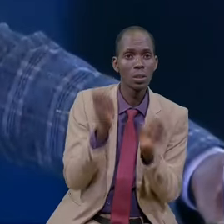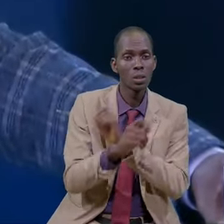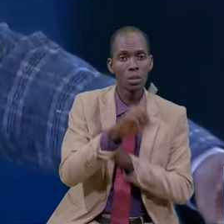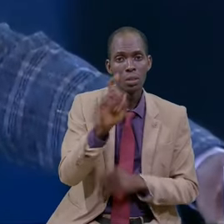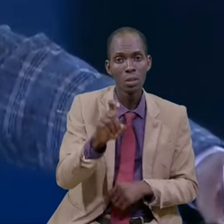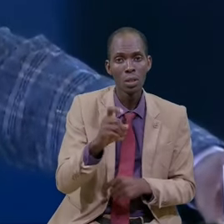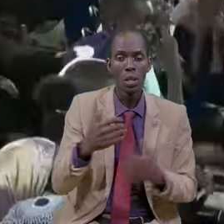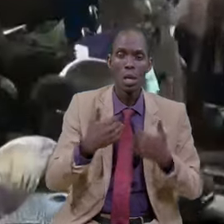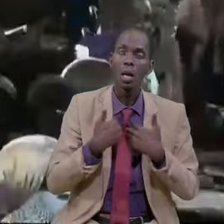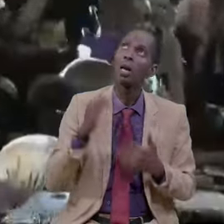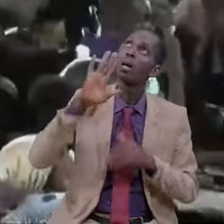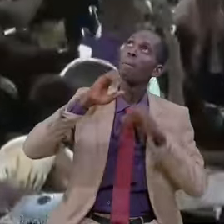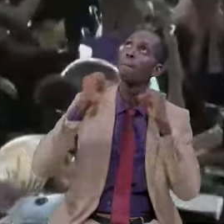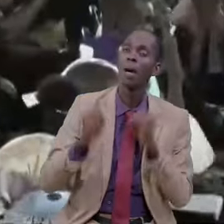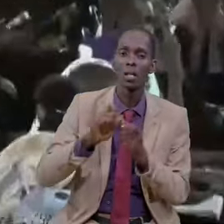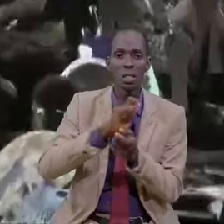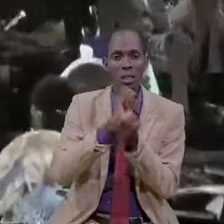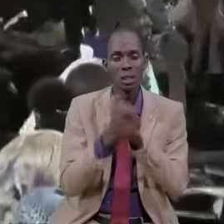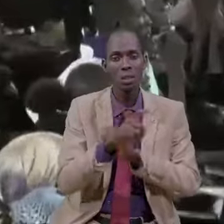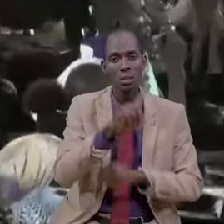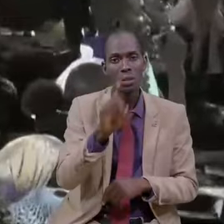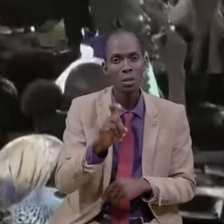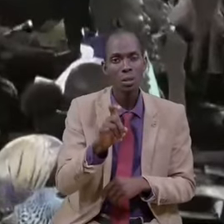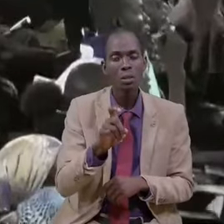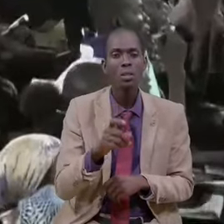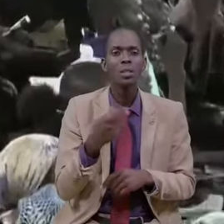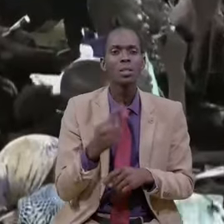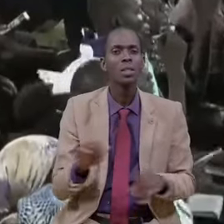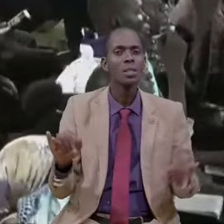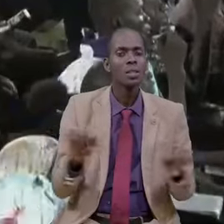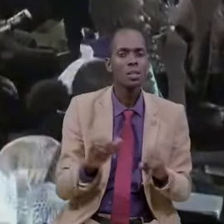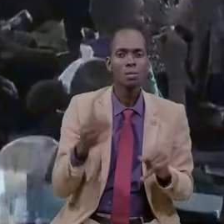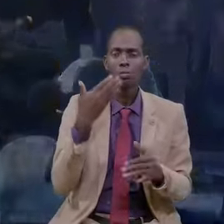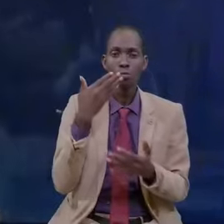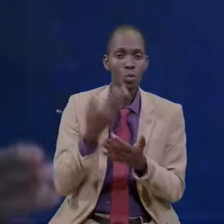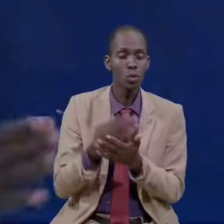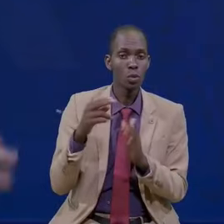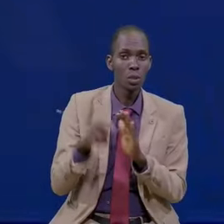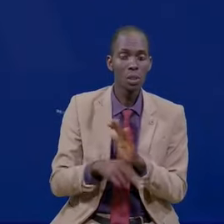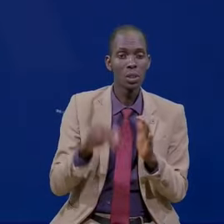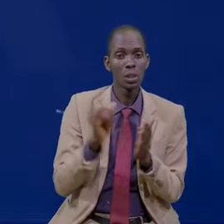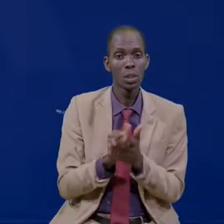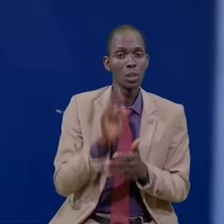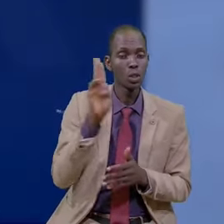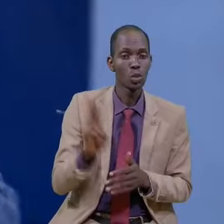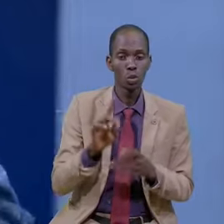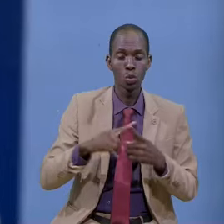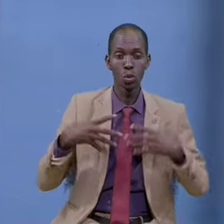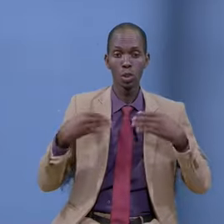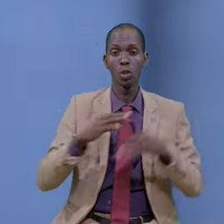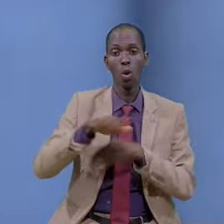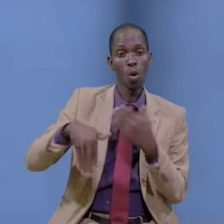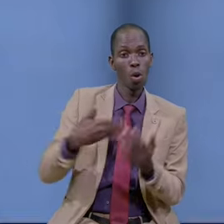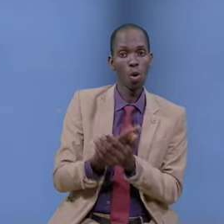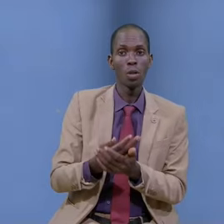power change the same goodness that he went about with and healed all of them in his goodness